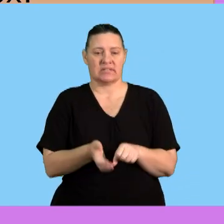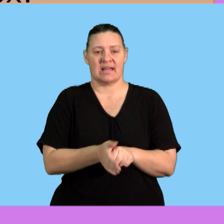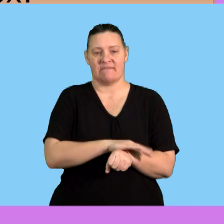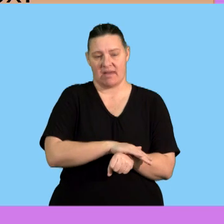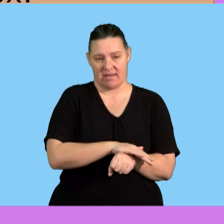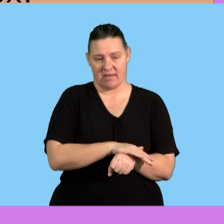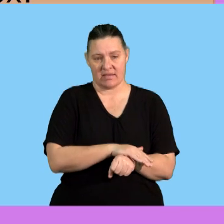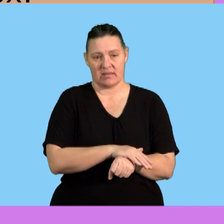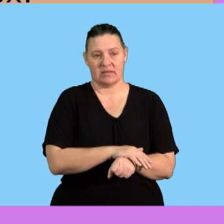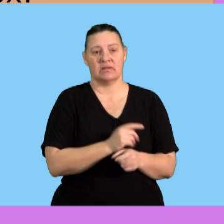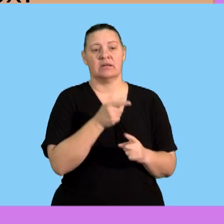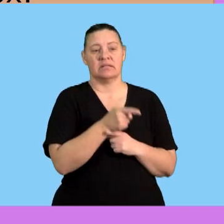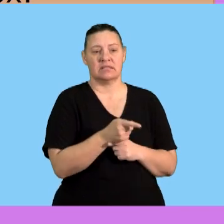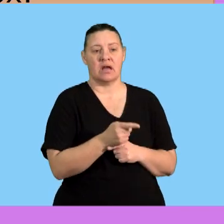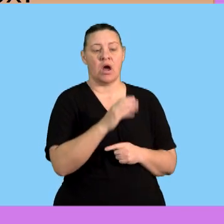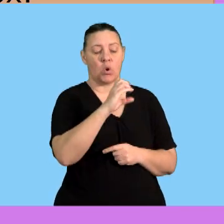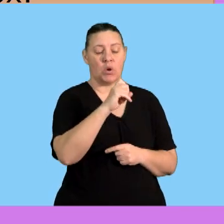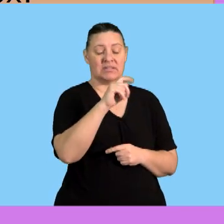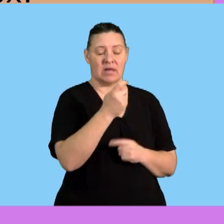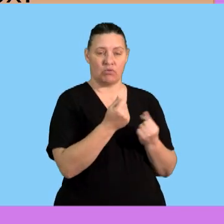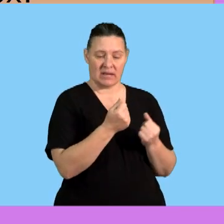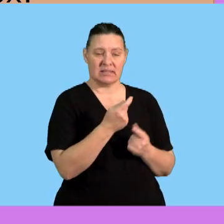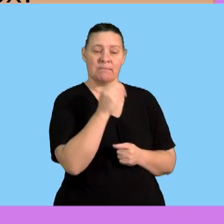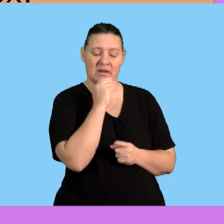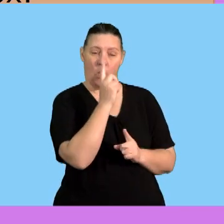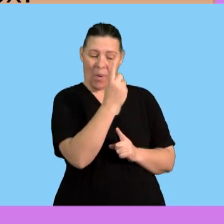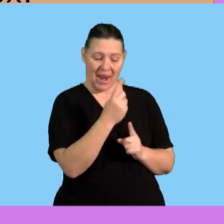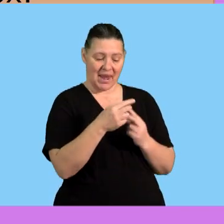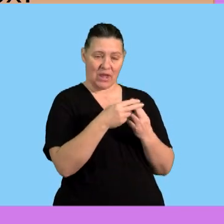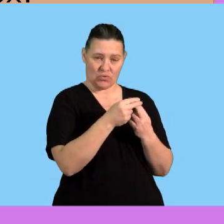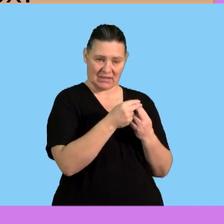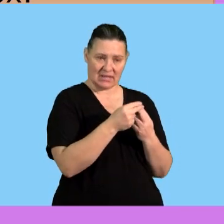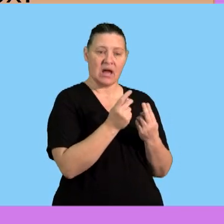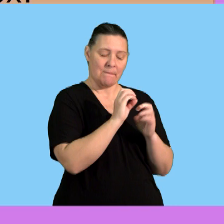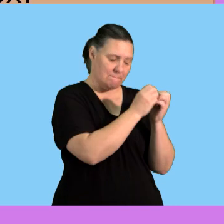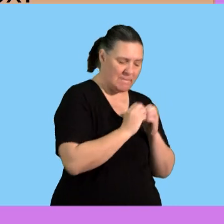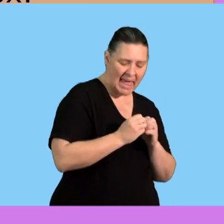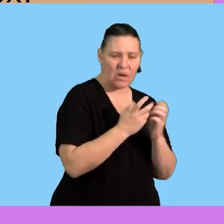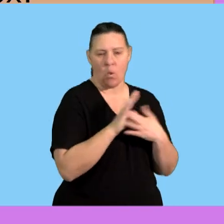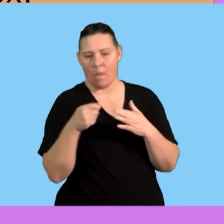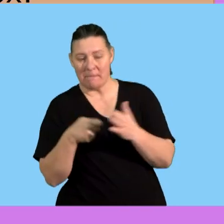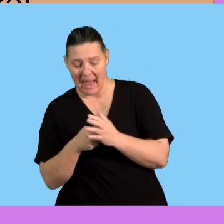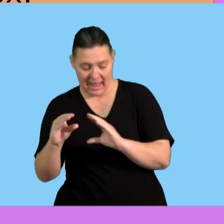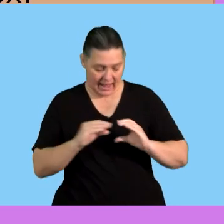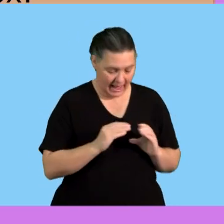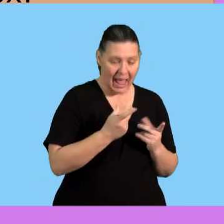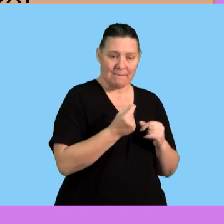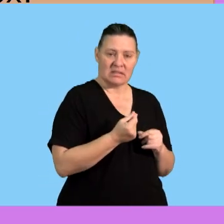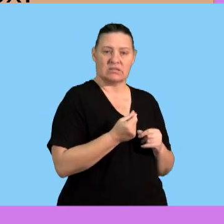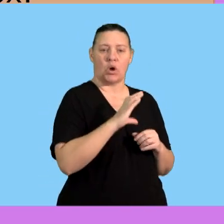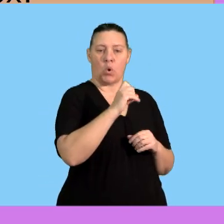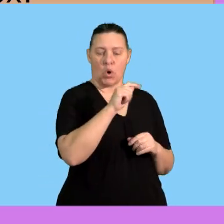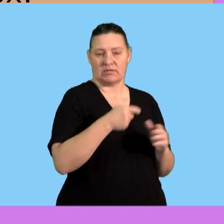Cost price, this is the amount that it costs per unit or either manufacture or purchase an item.